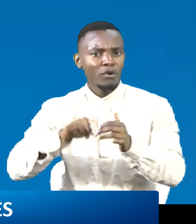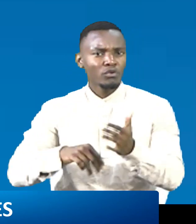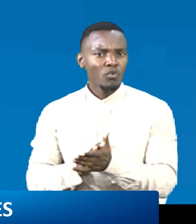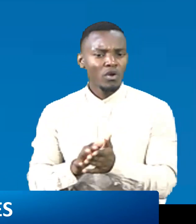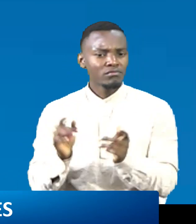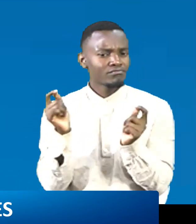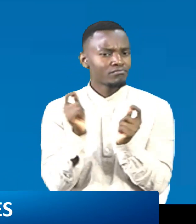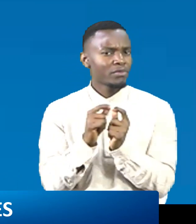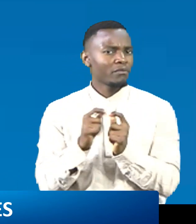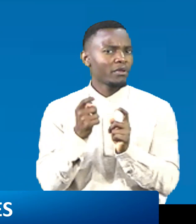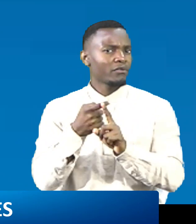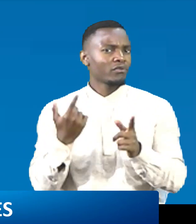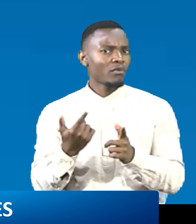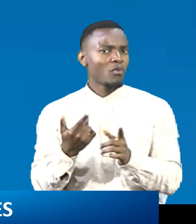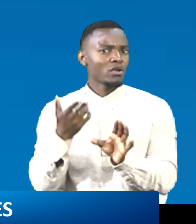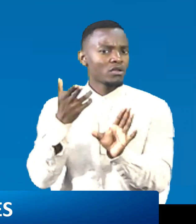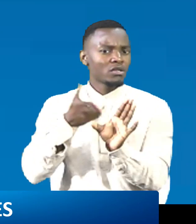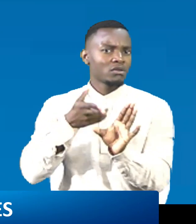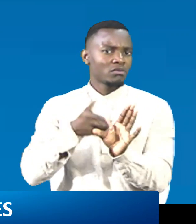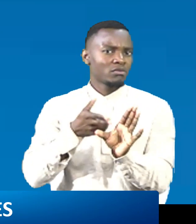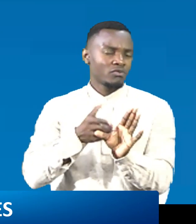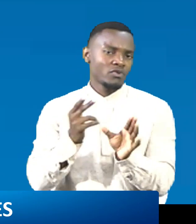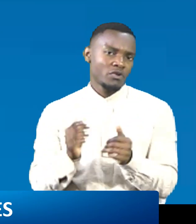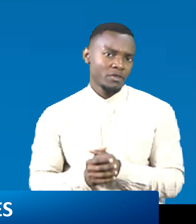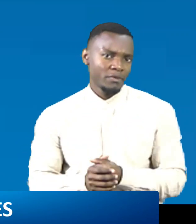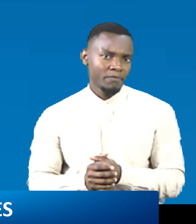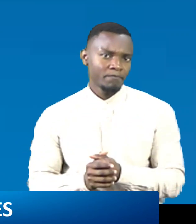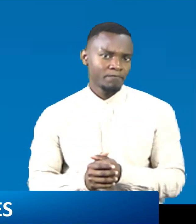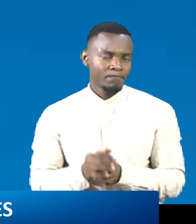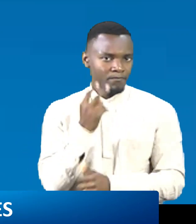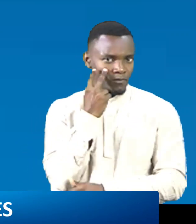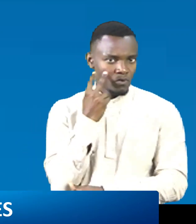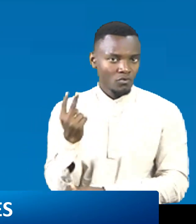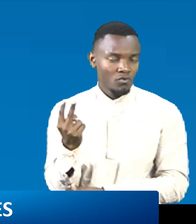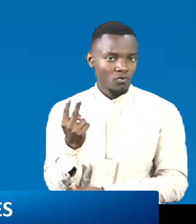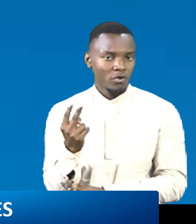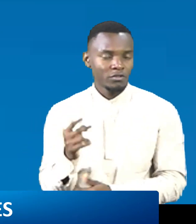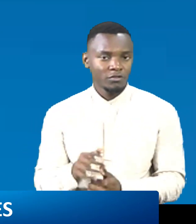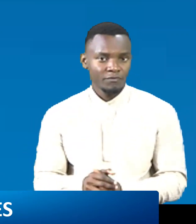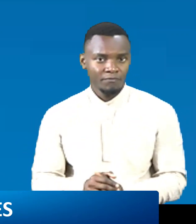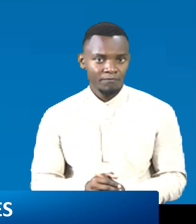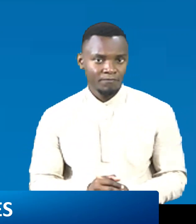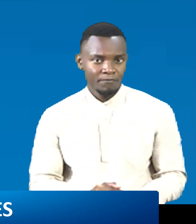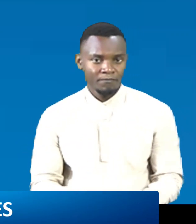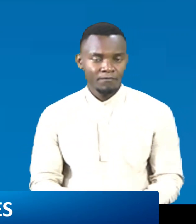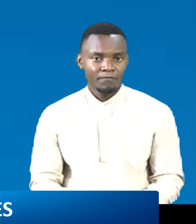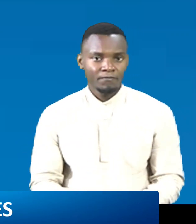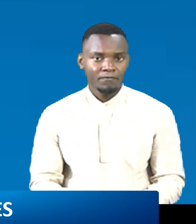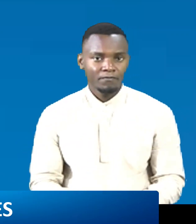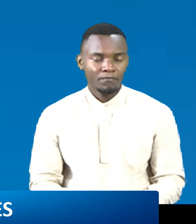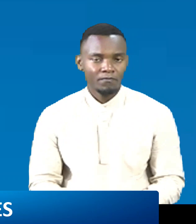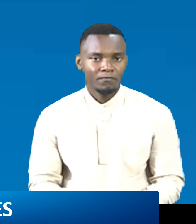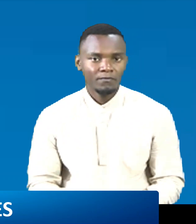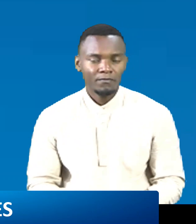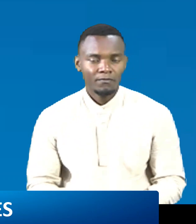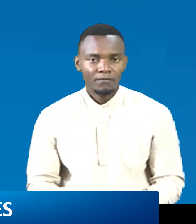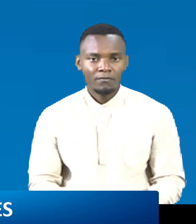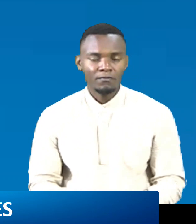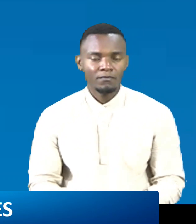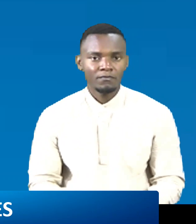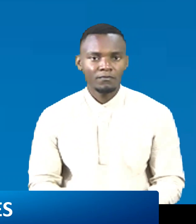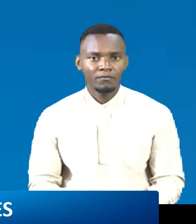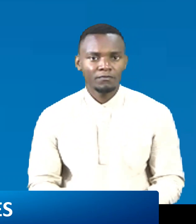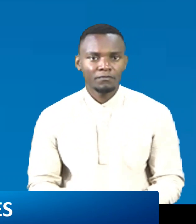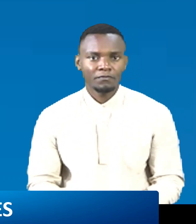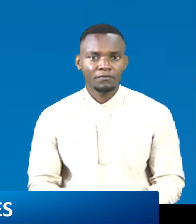pain caused by the rising pump prices. Here are the full details of this pain at